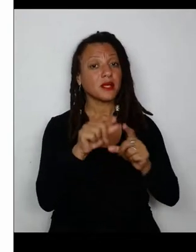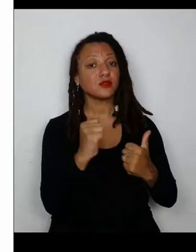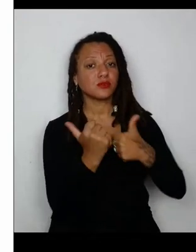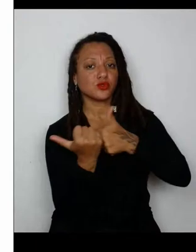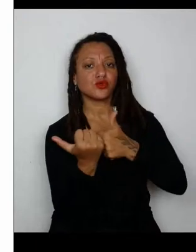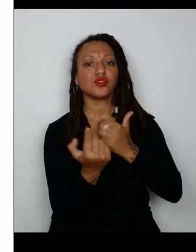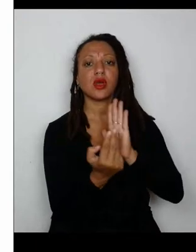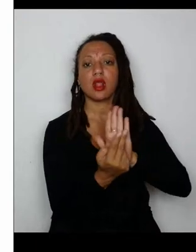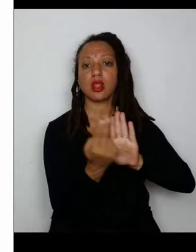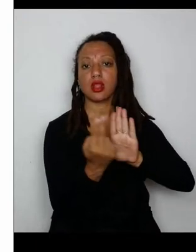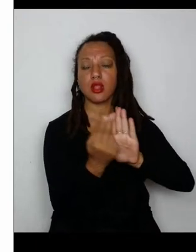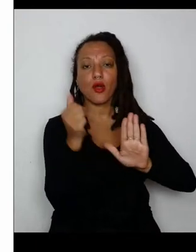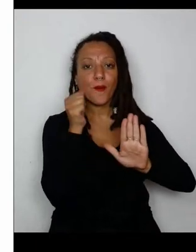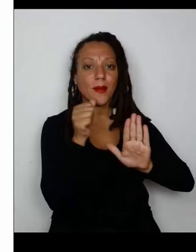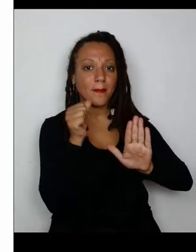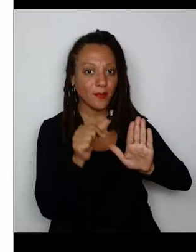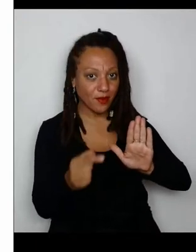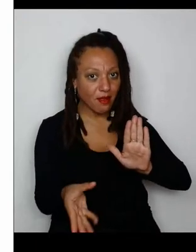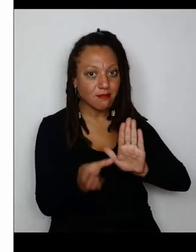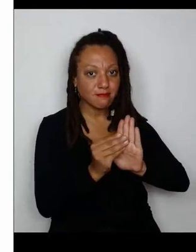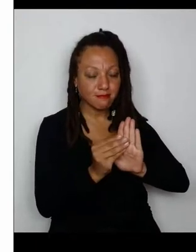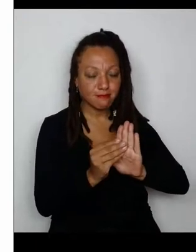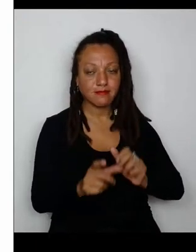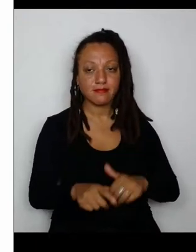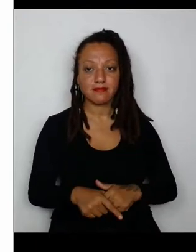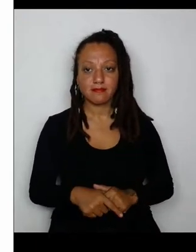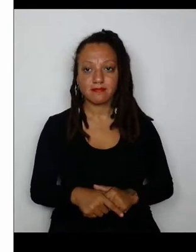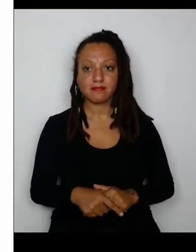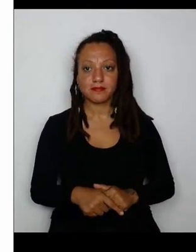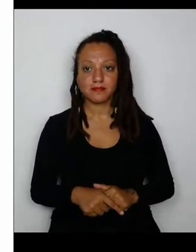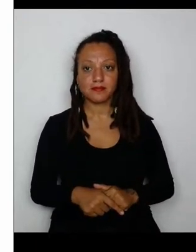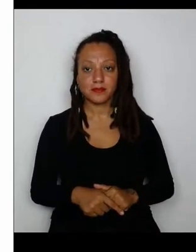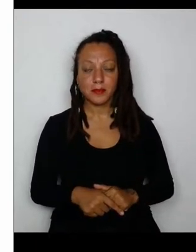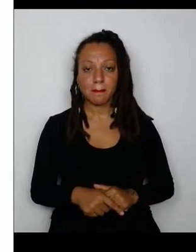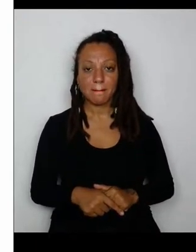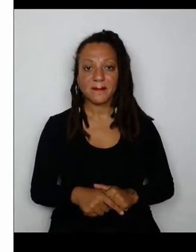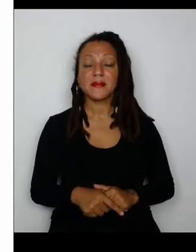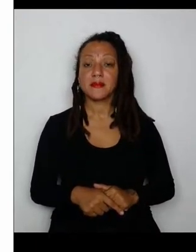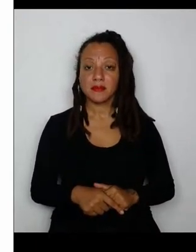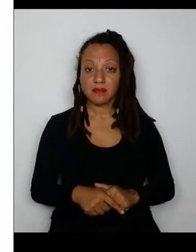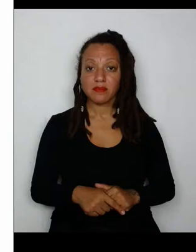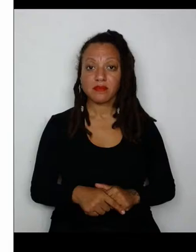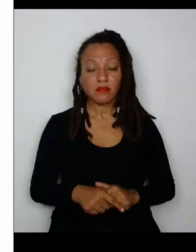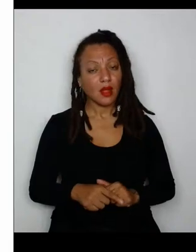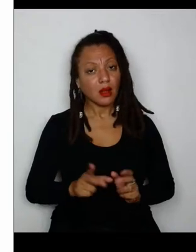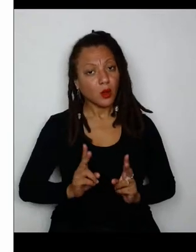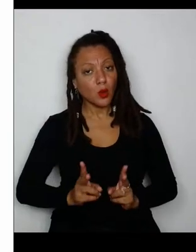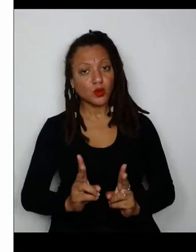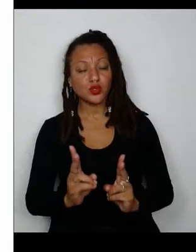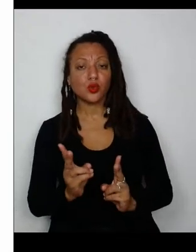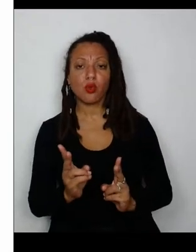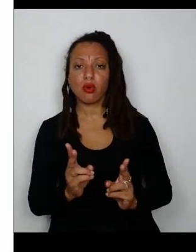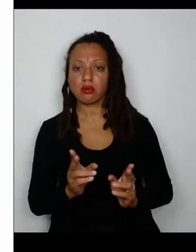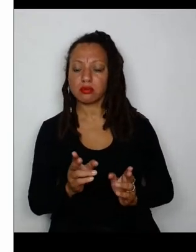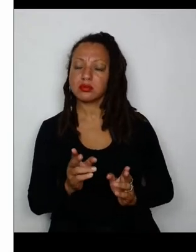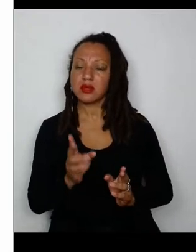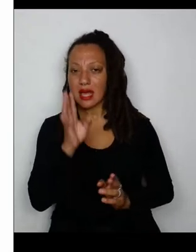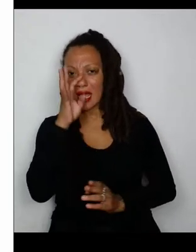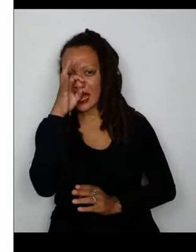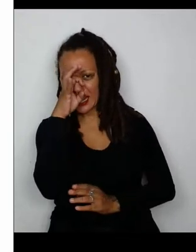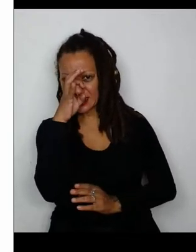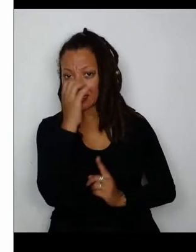gurgaon constantly walked a line between resistance to colonialism and exploitation of its privileges